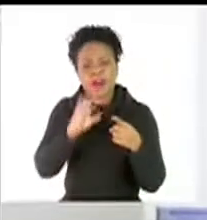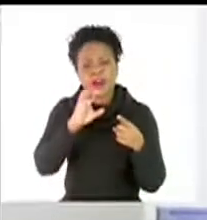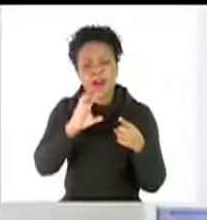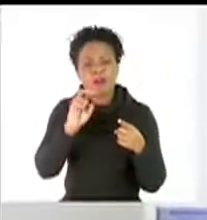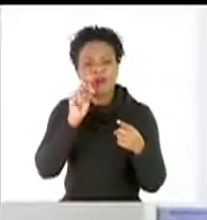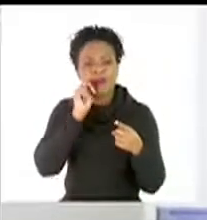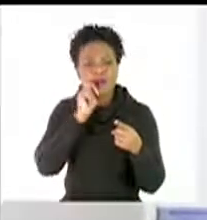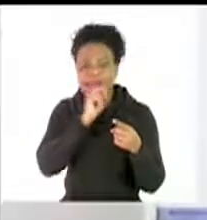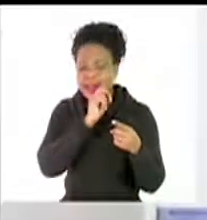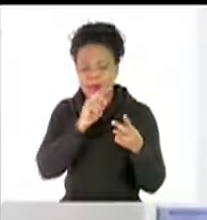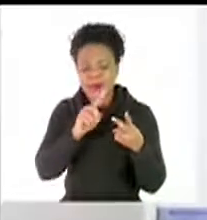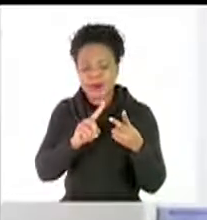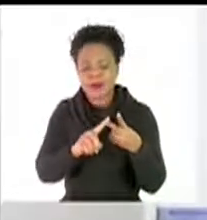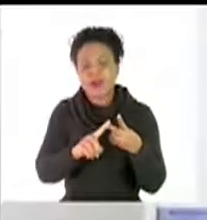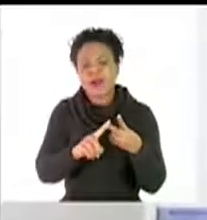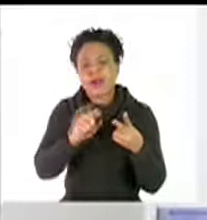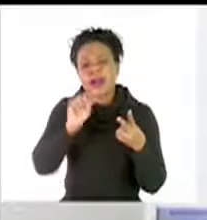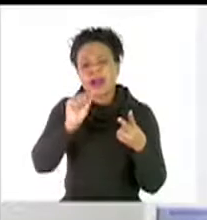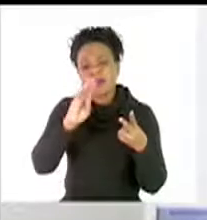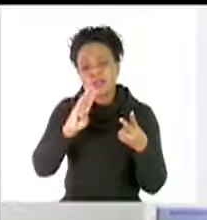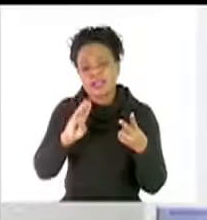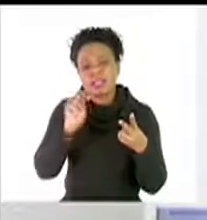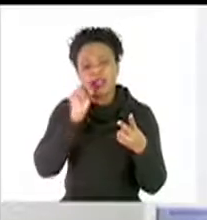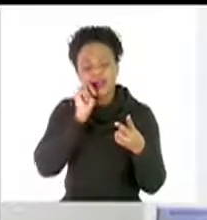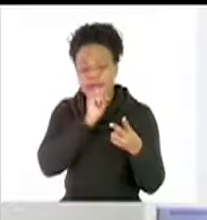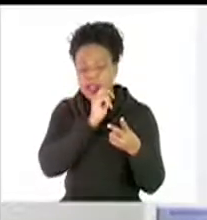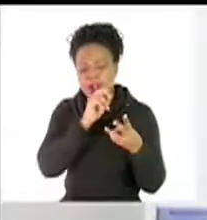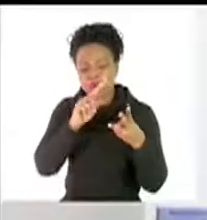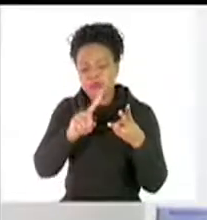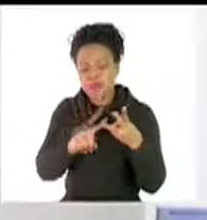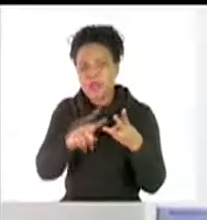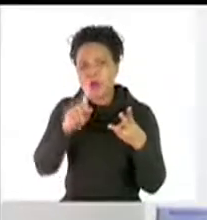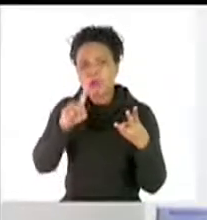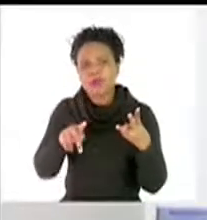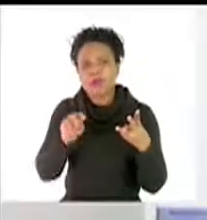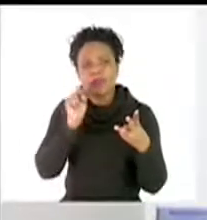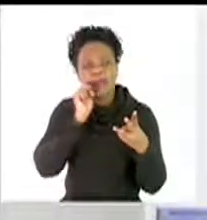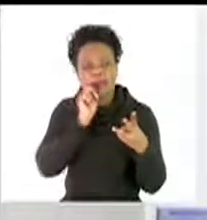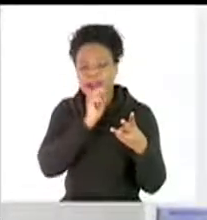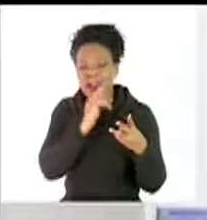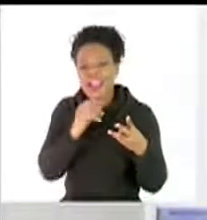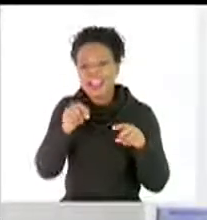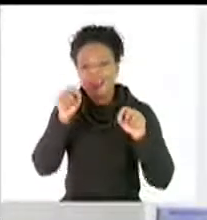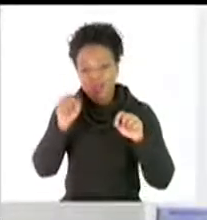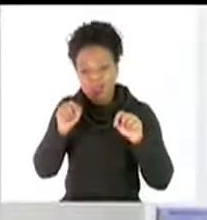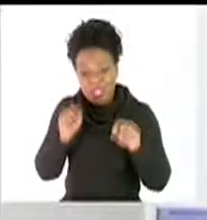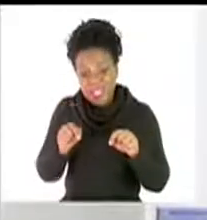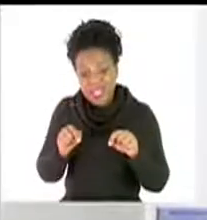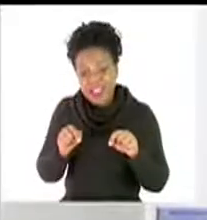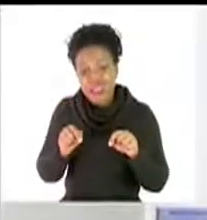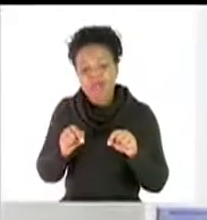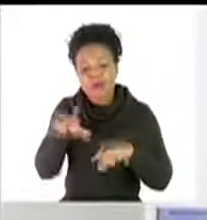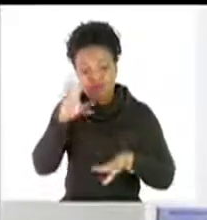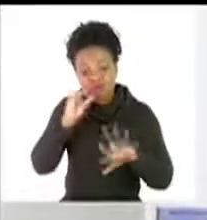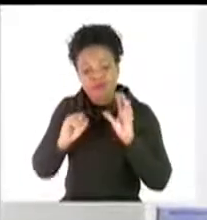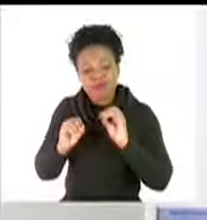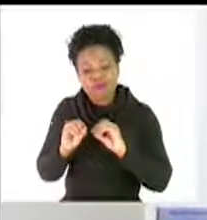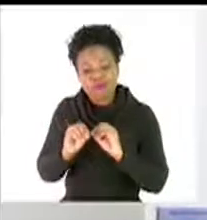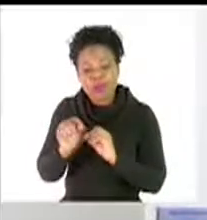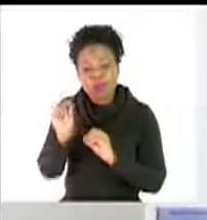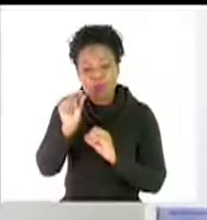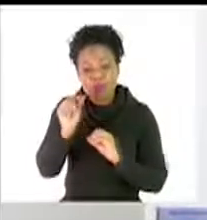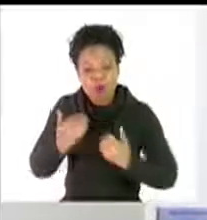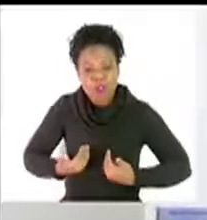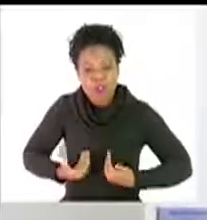looking at diminutives. Please, let's not forget them. Right, but before I go, always